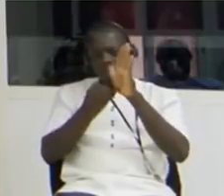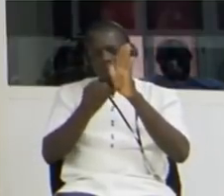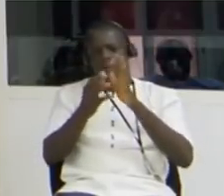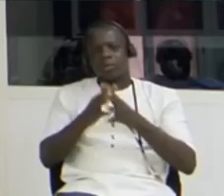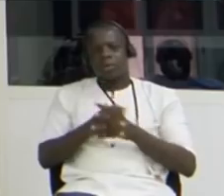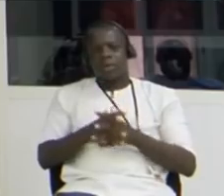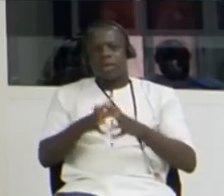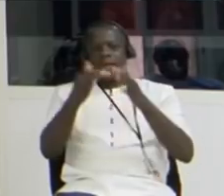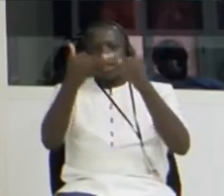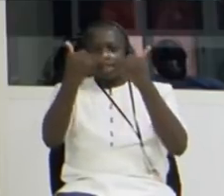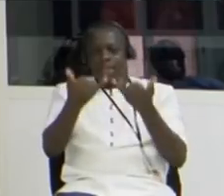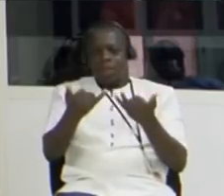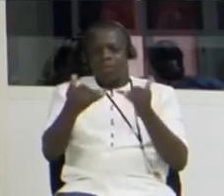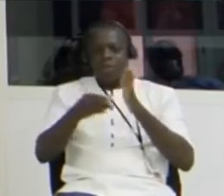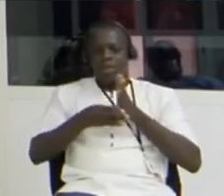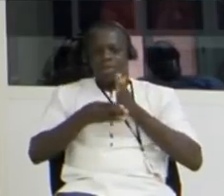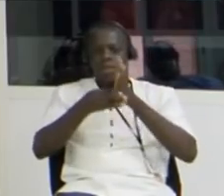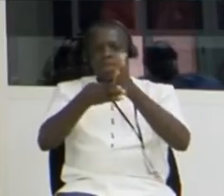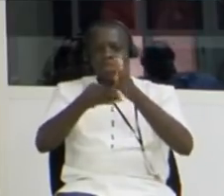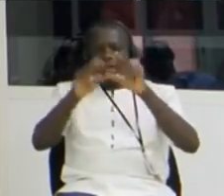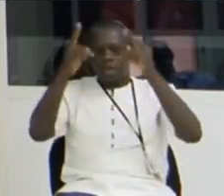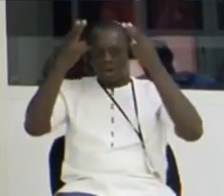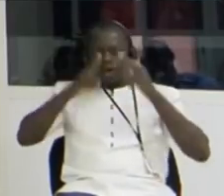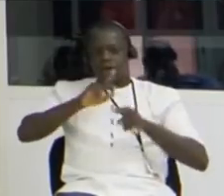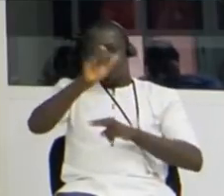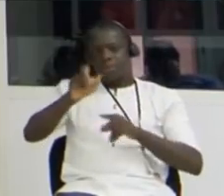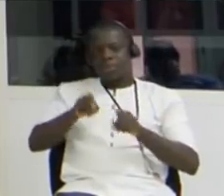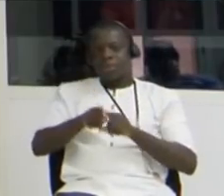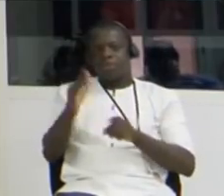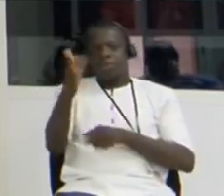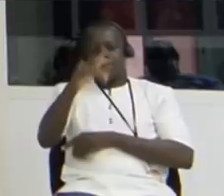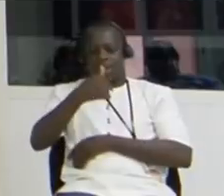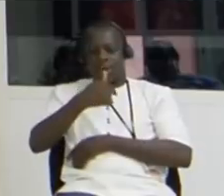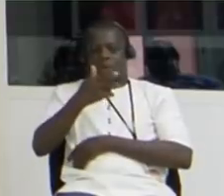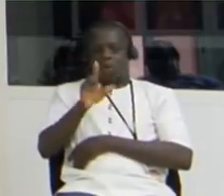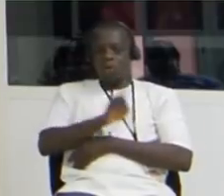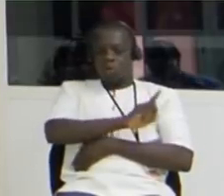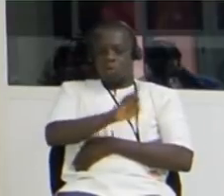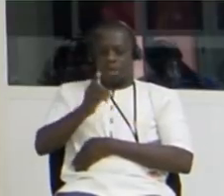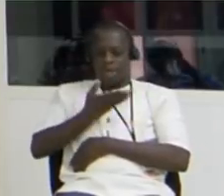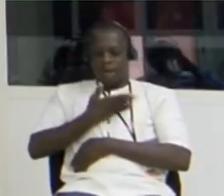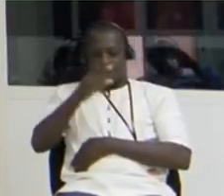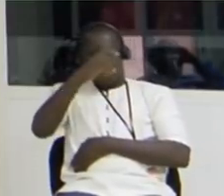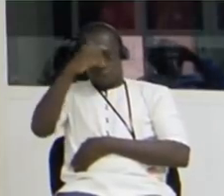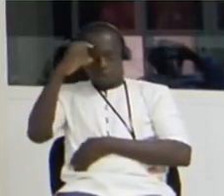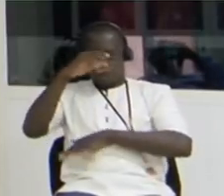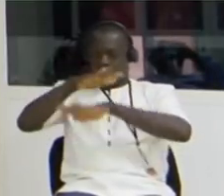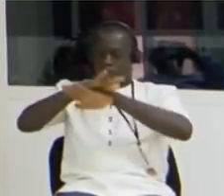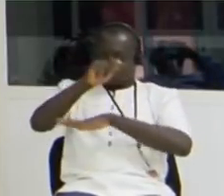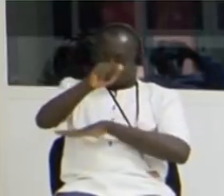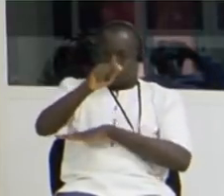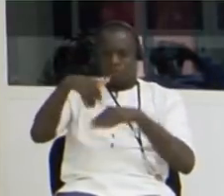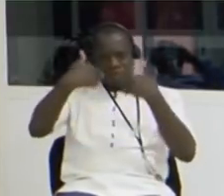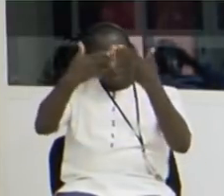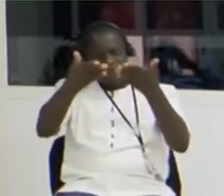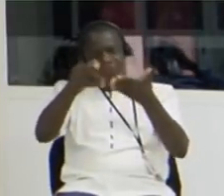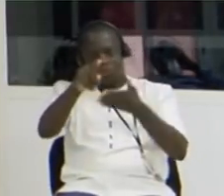lead counsel was just commenting that perhaps we may have a job here at the TRRC for you.